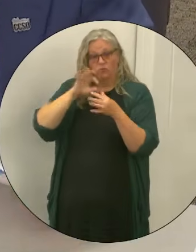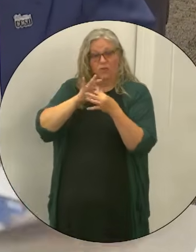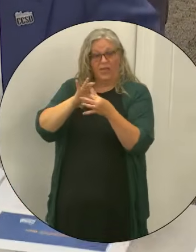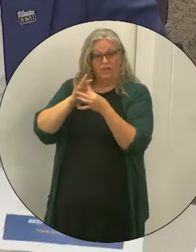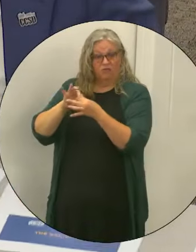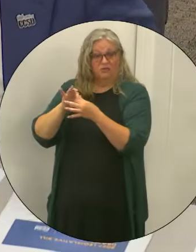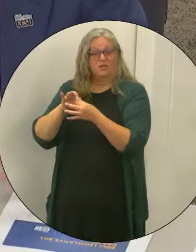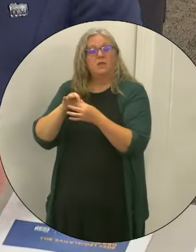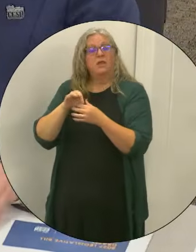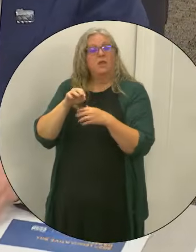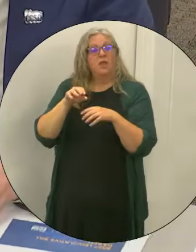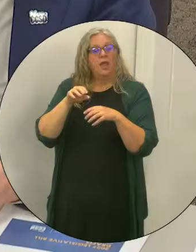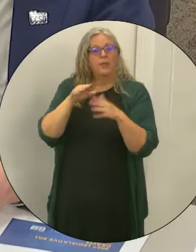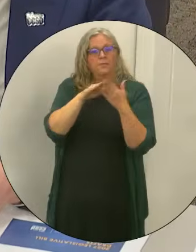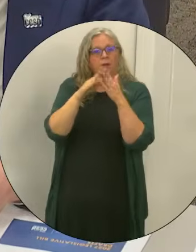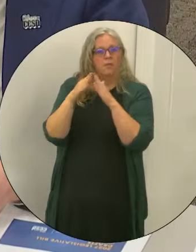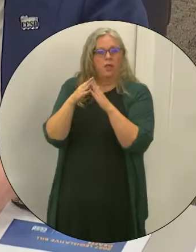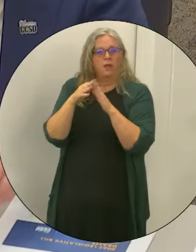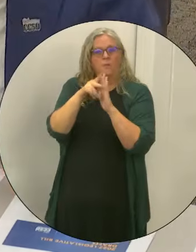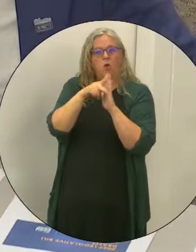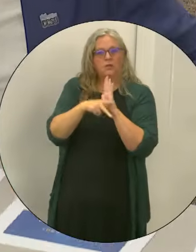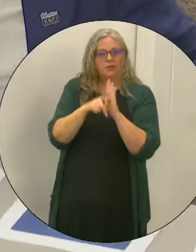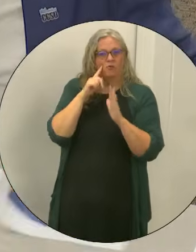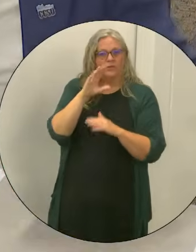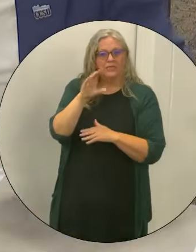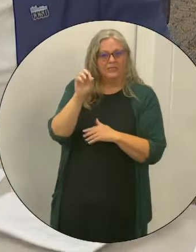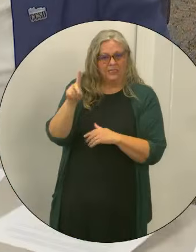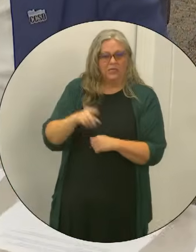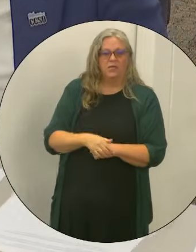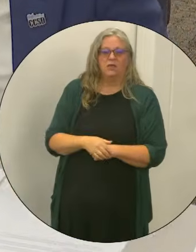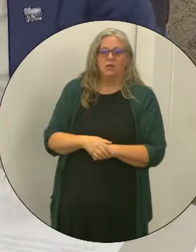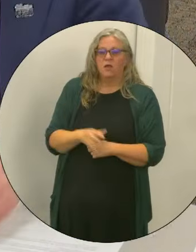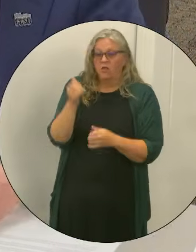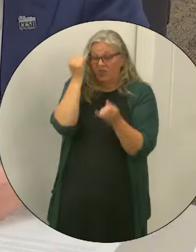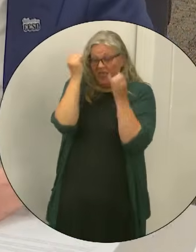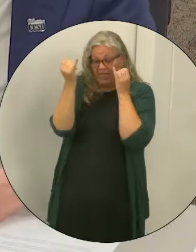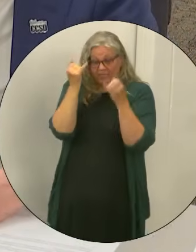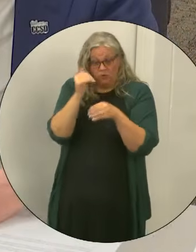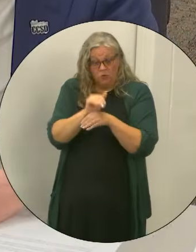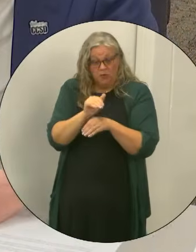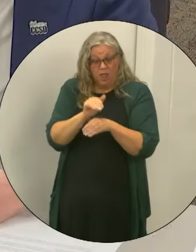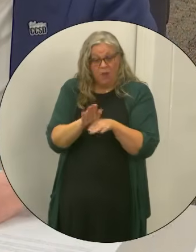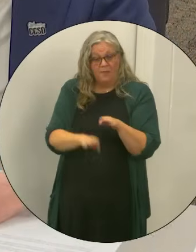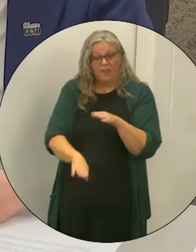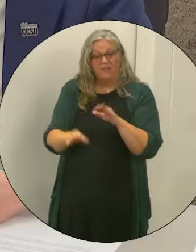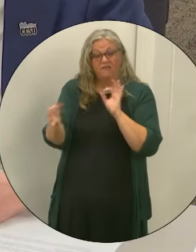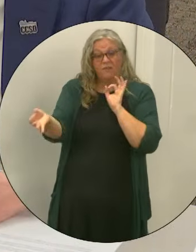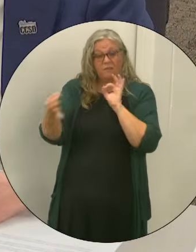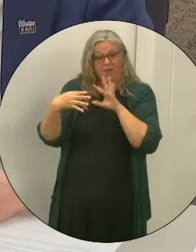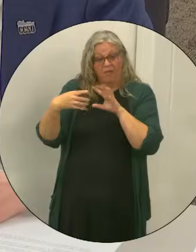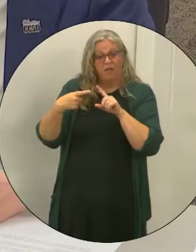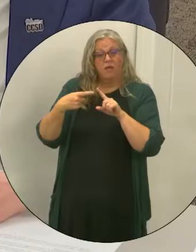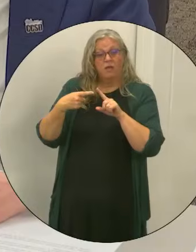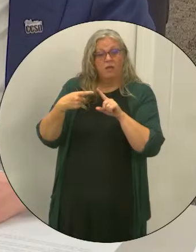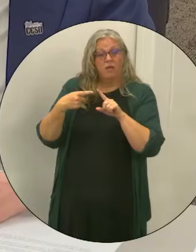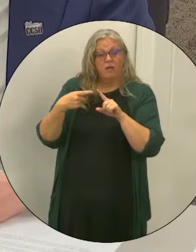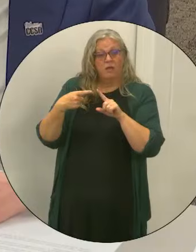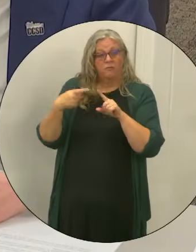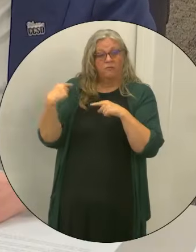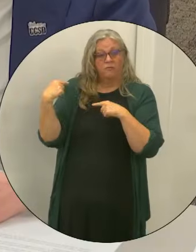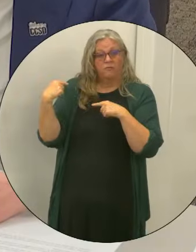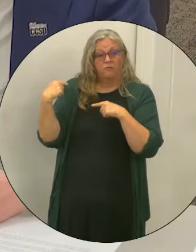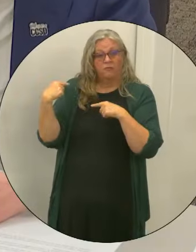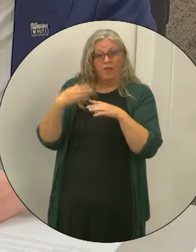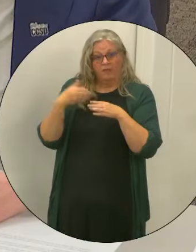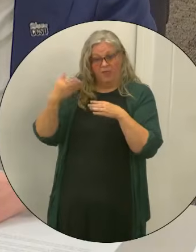Policy for the Clark County School District. The ideas we're going over again tonight are based on feedback we received post the